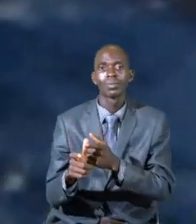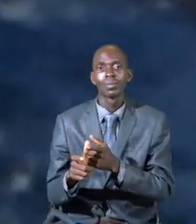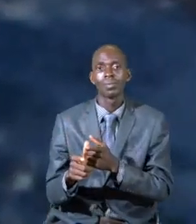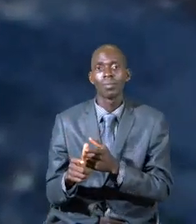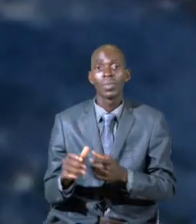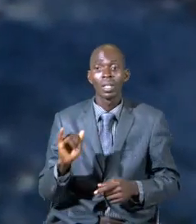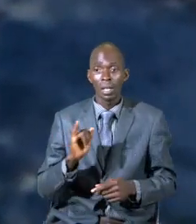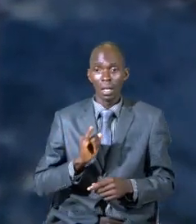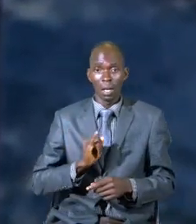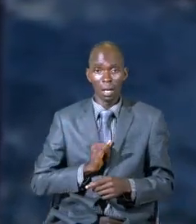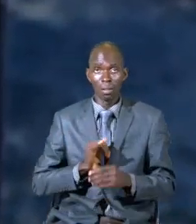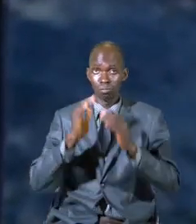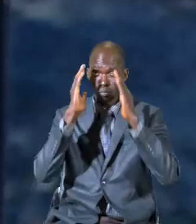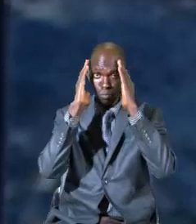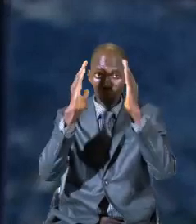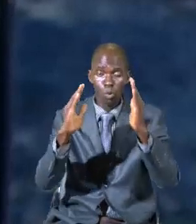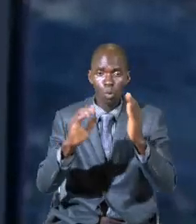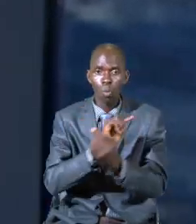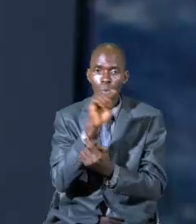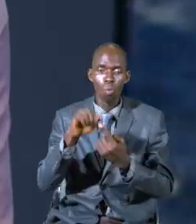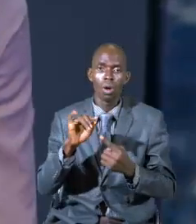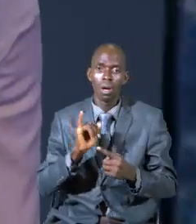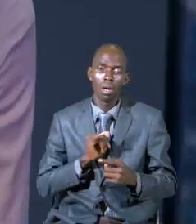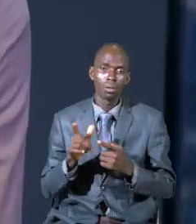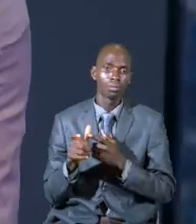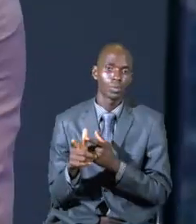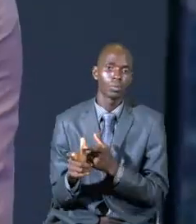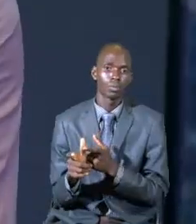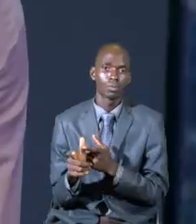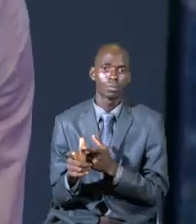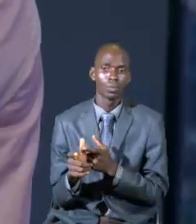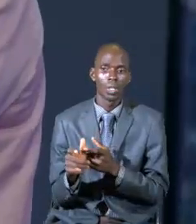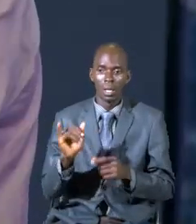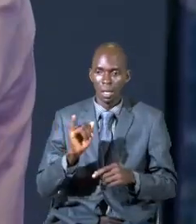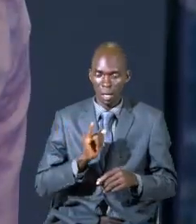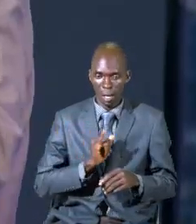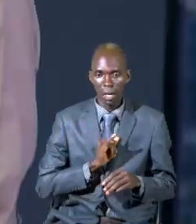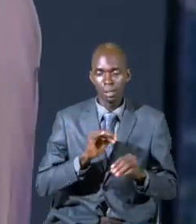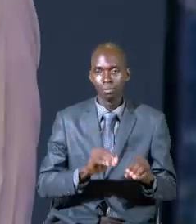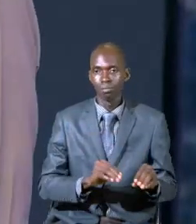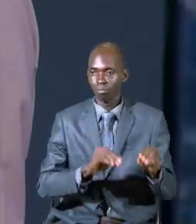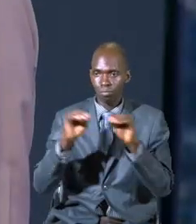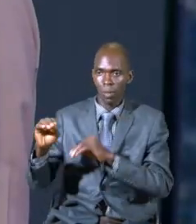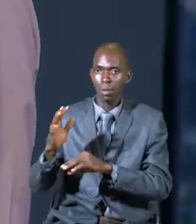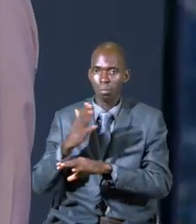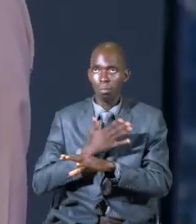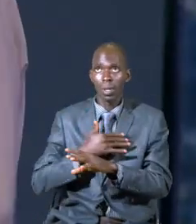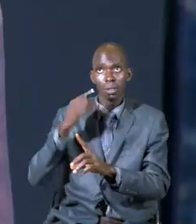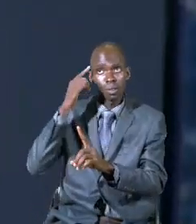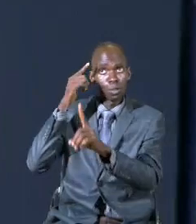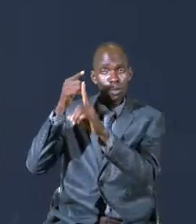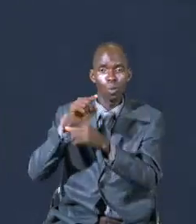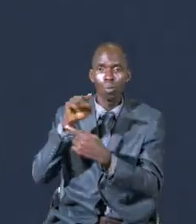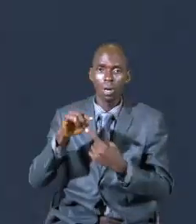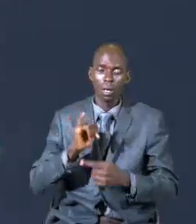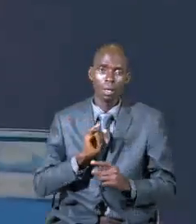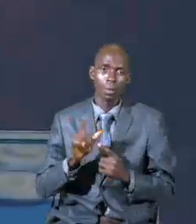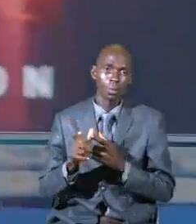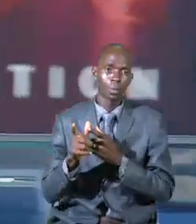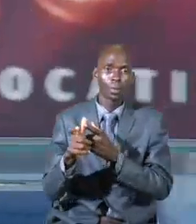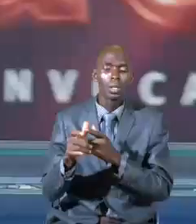concentrate when I run. I set my goal when I run. I look at